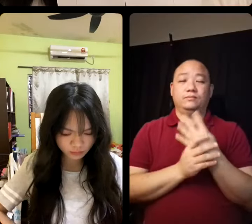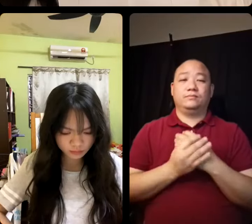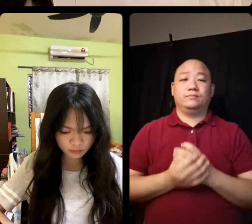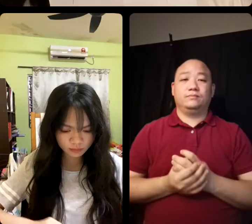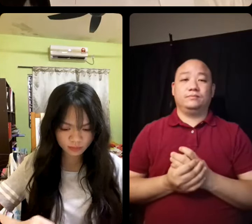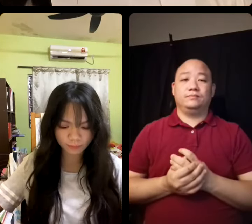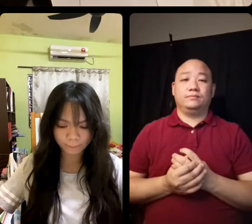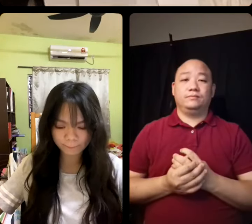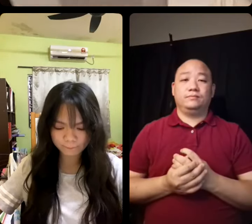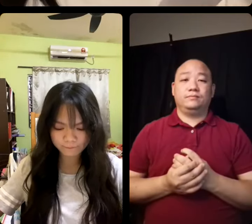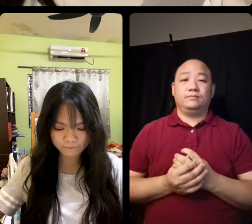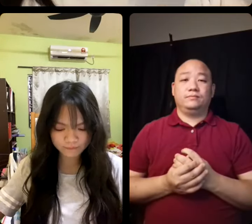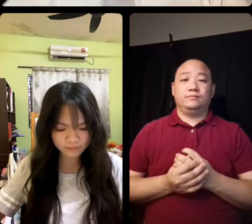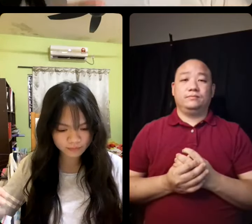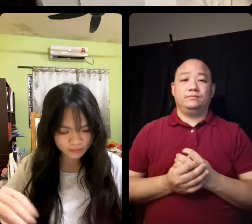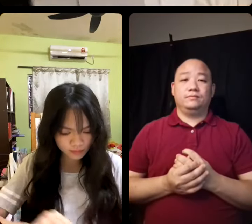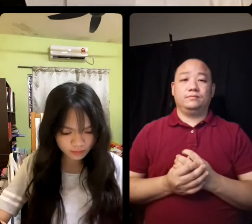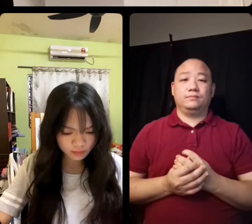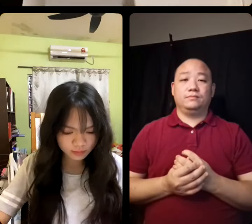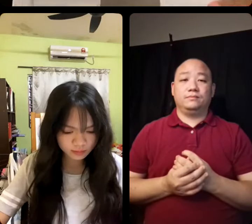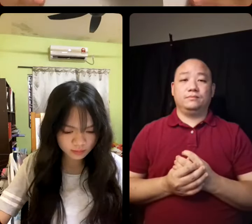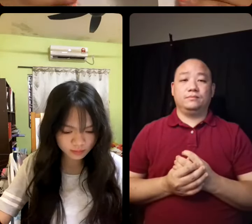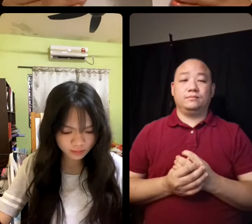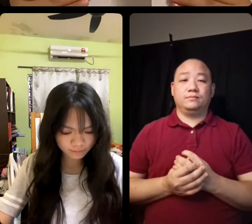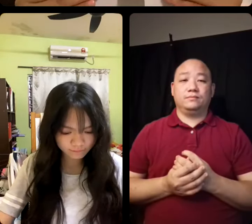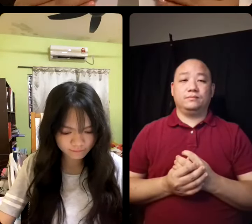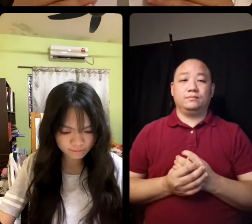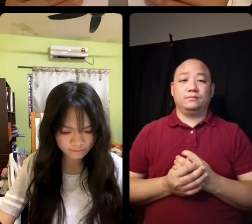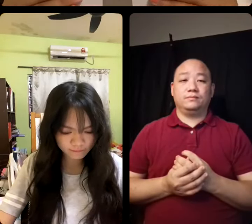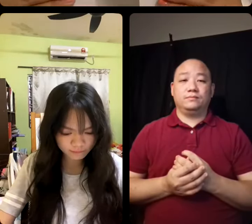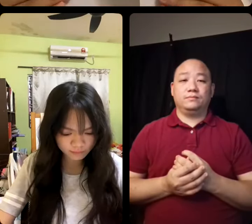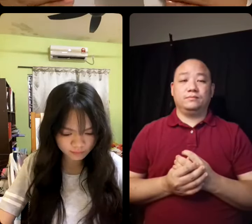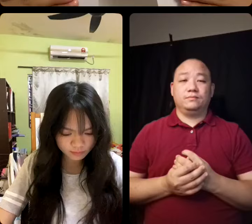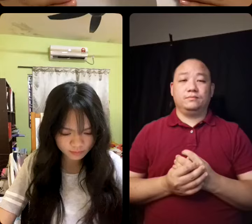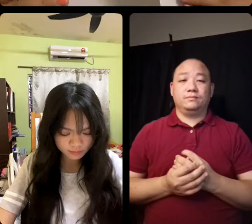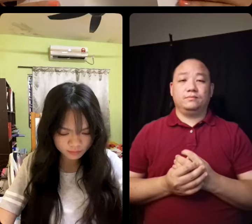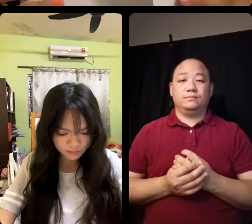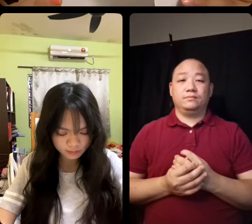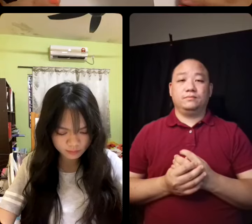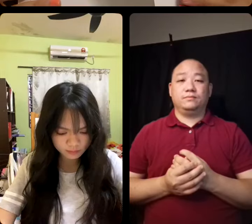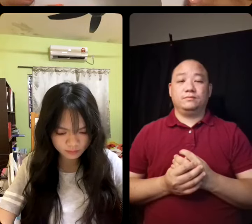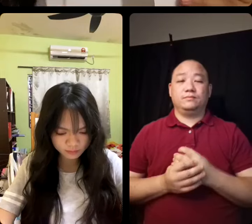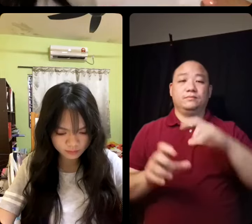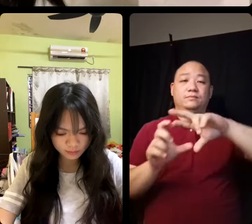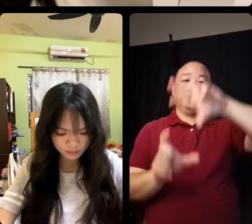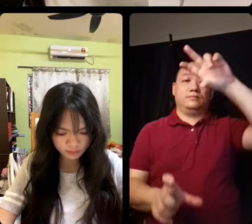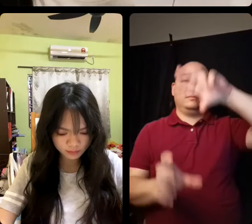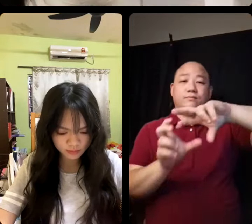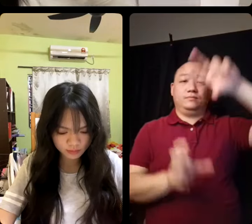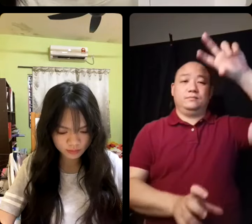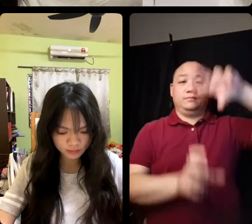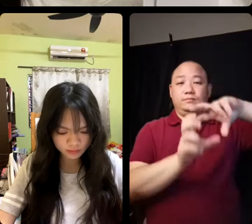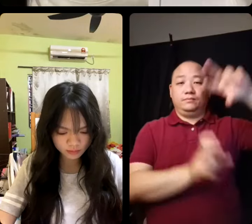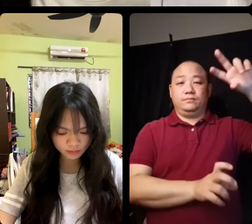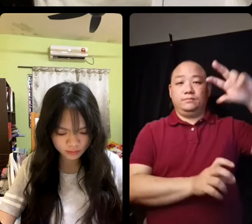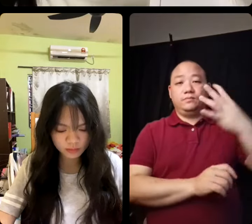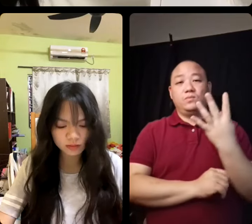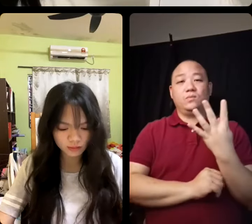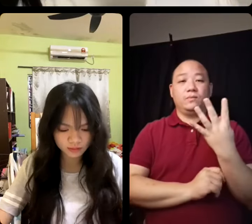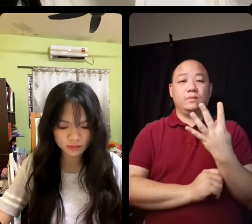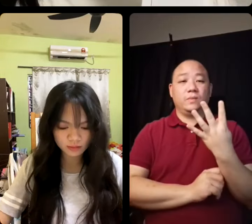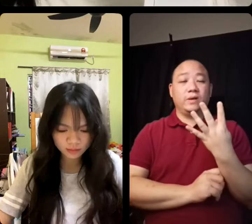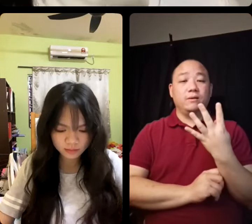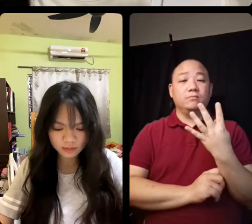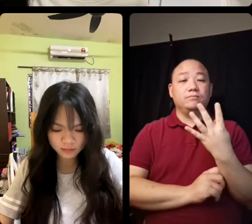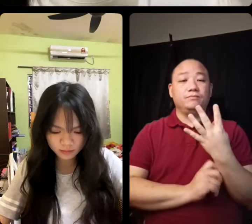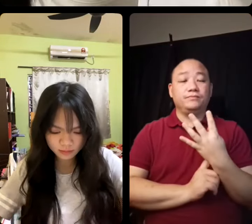yang kita perlu buat saja, dividekan kertas ini into 4. So that's it. Okay, just 4 stripes. Hello